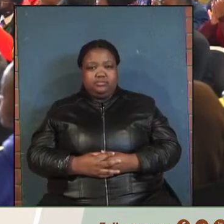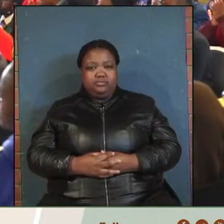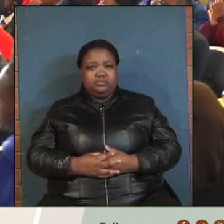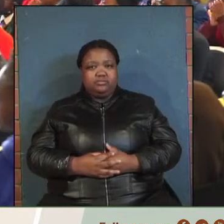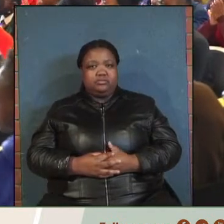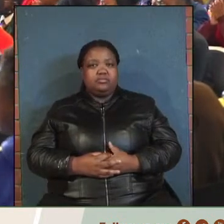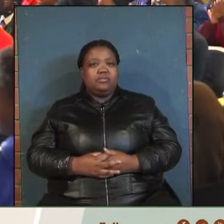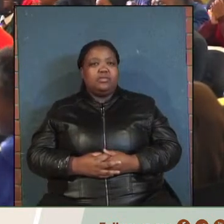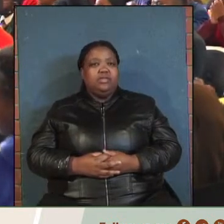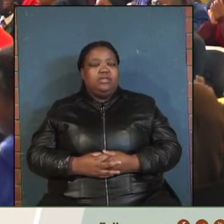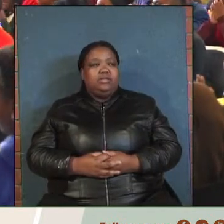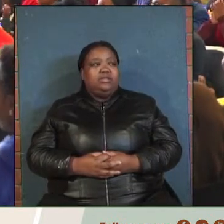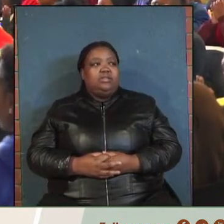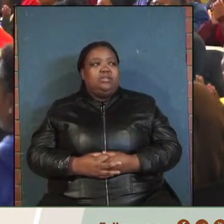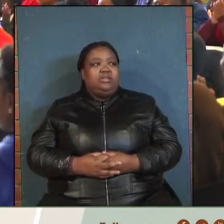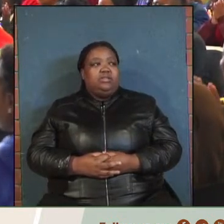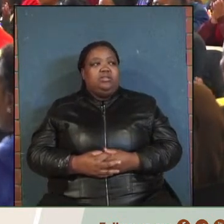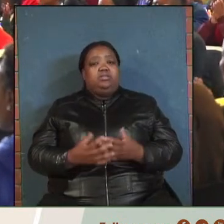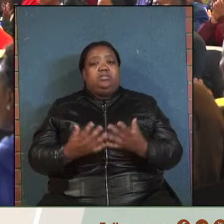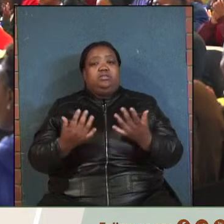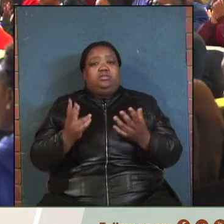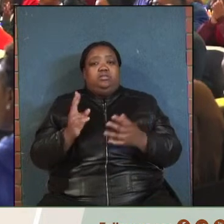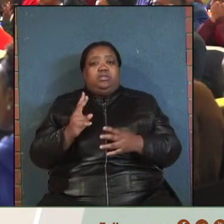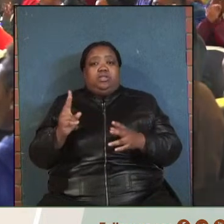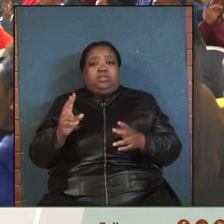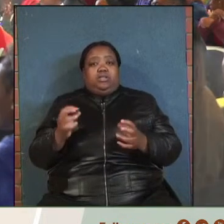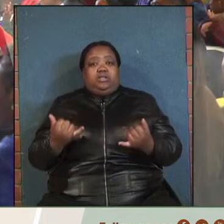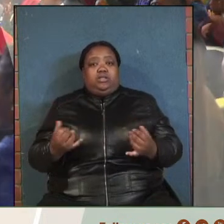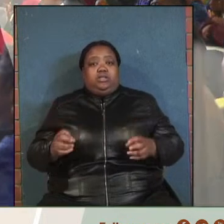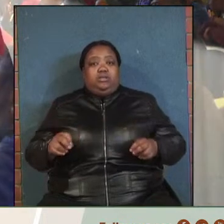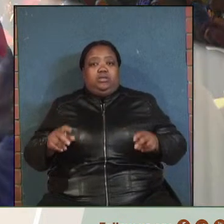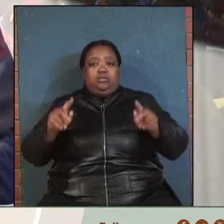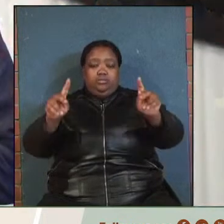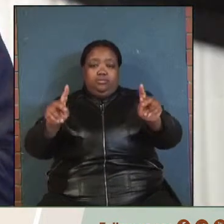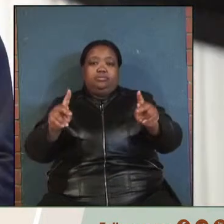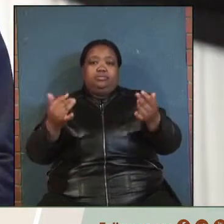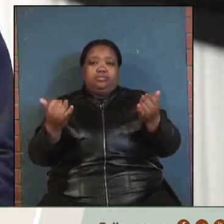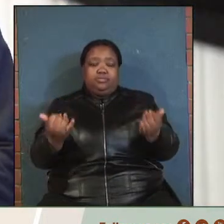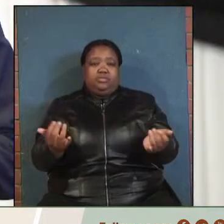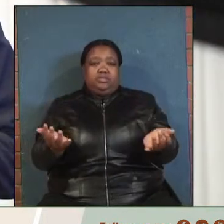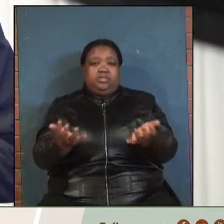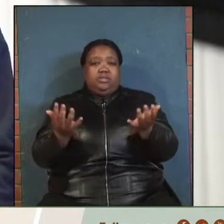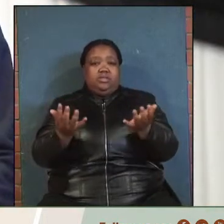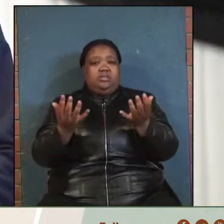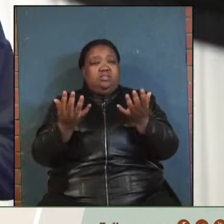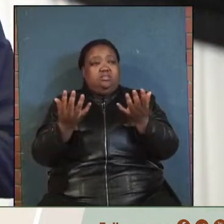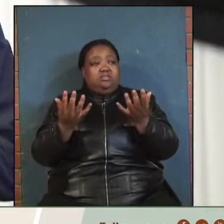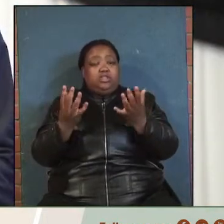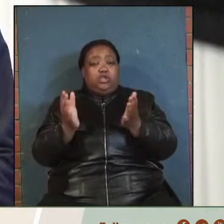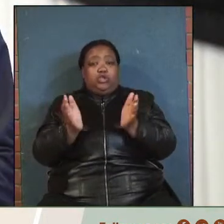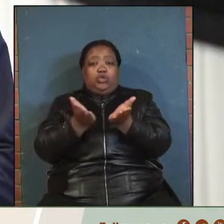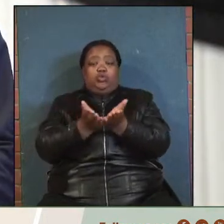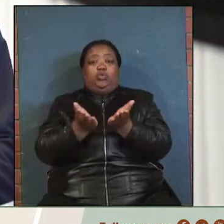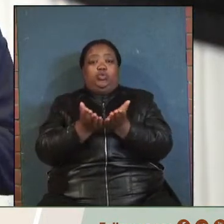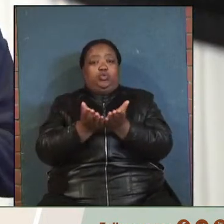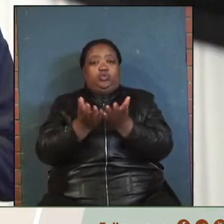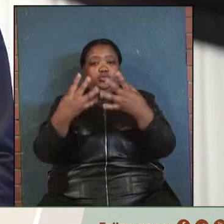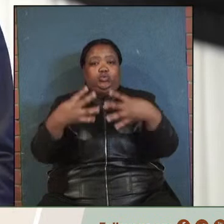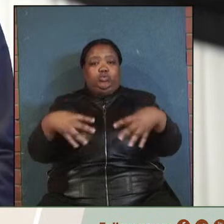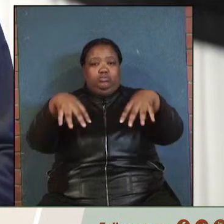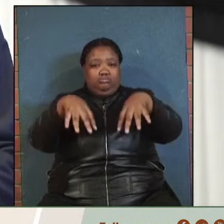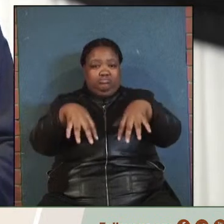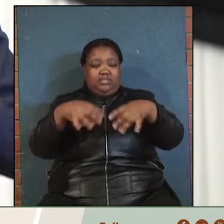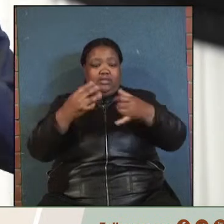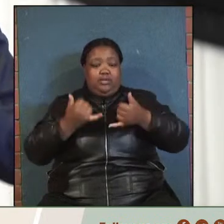And I want to take again this opportunity that they stand up with their trophy and you applaud